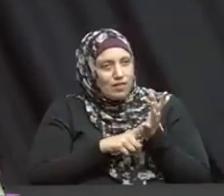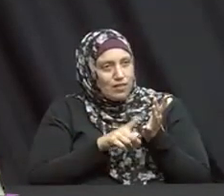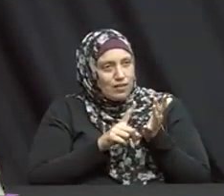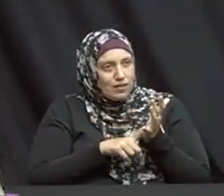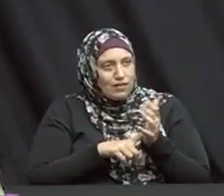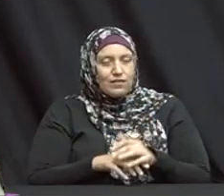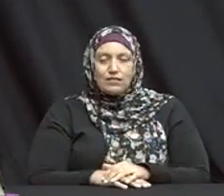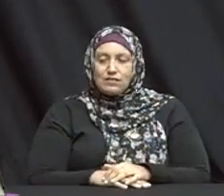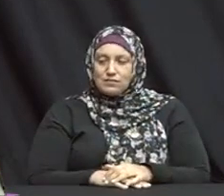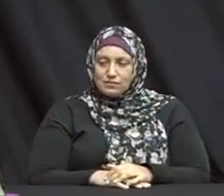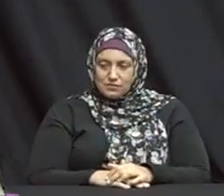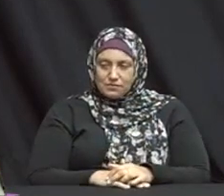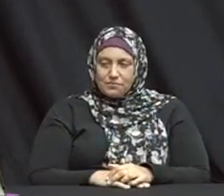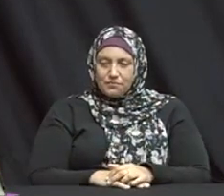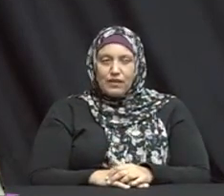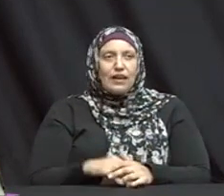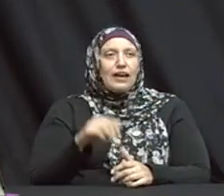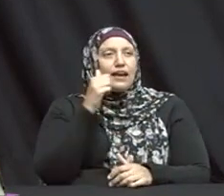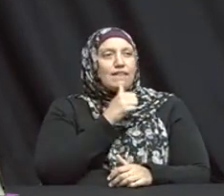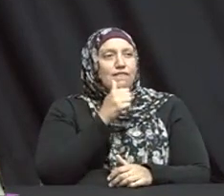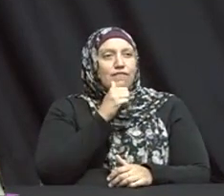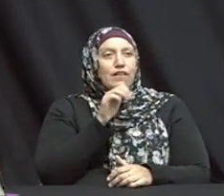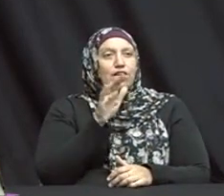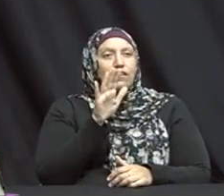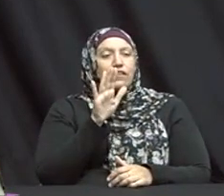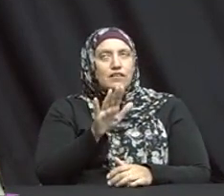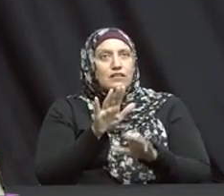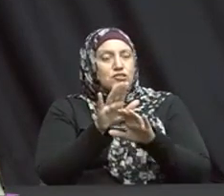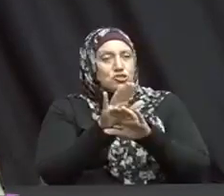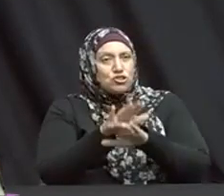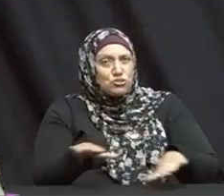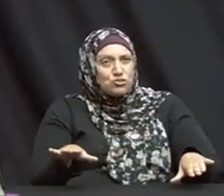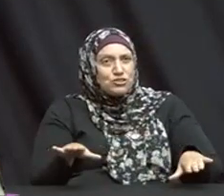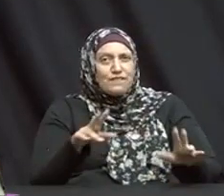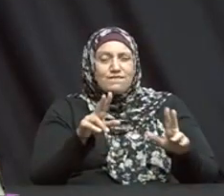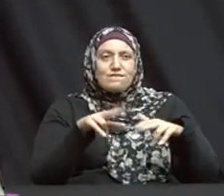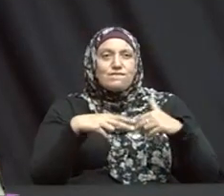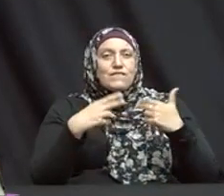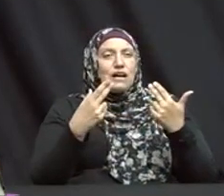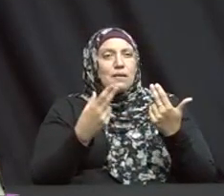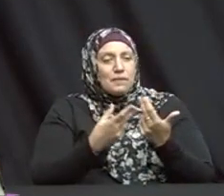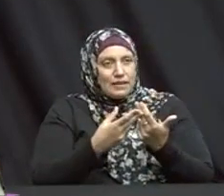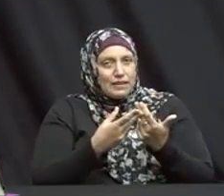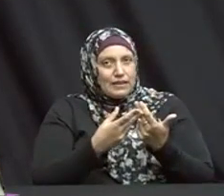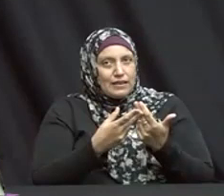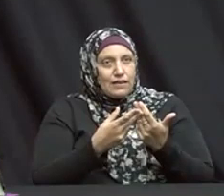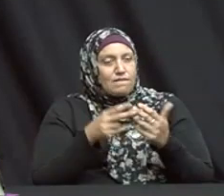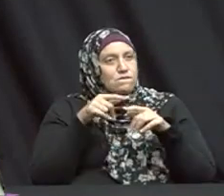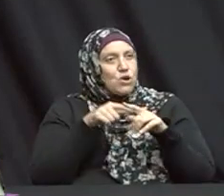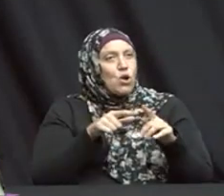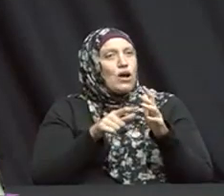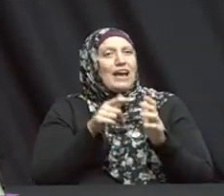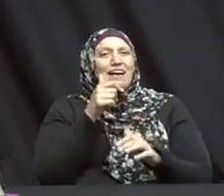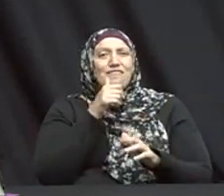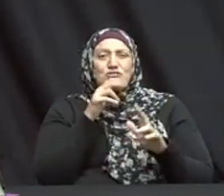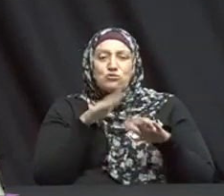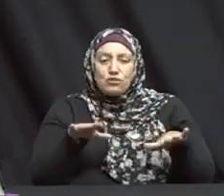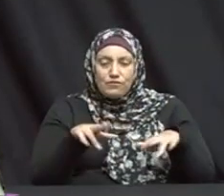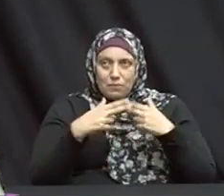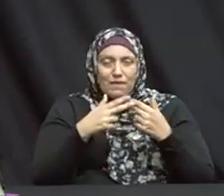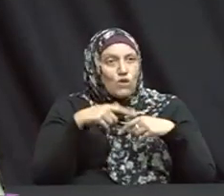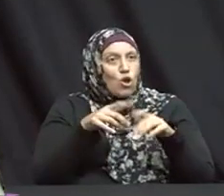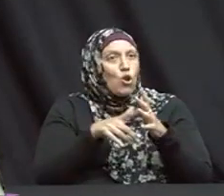law-abiding and pious children and family, there is no issue because they can sit around the table and sort things out between themselves. Even